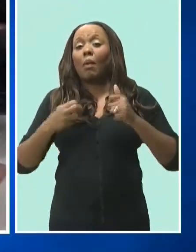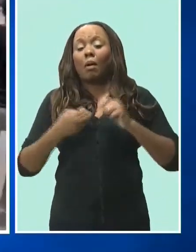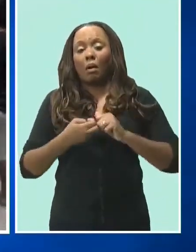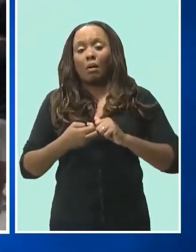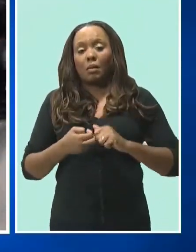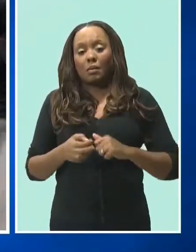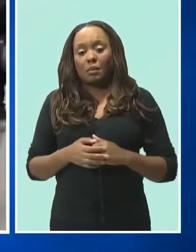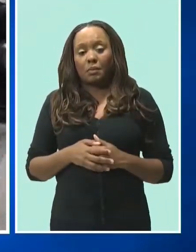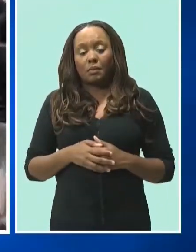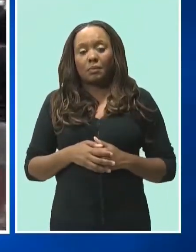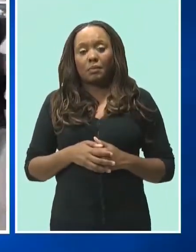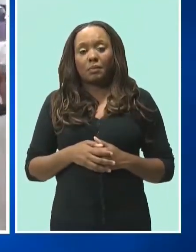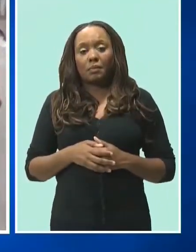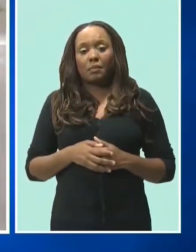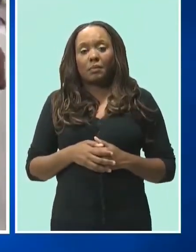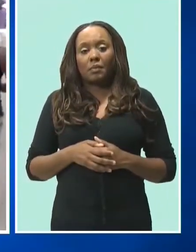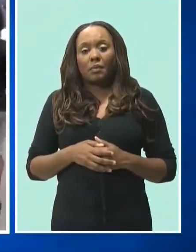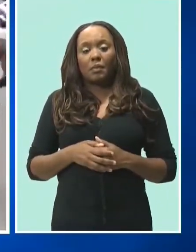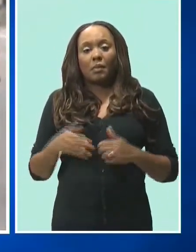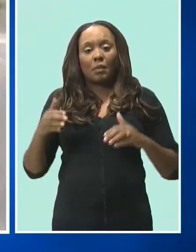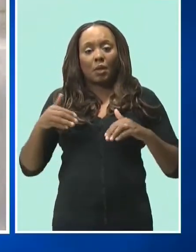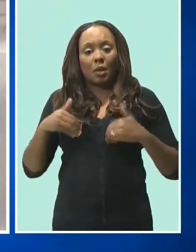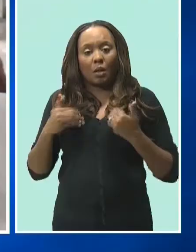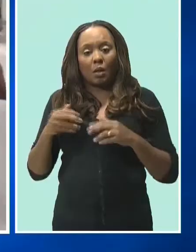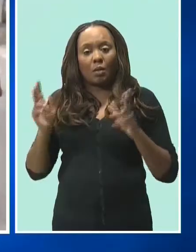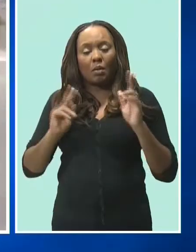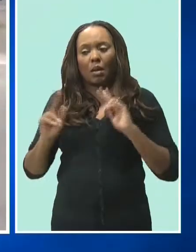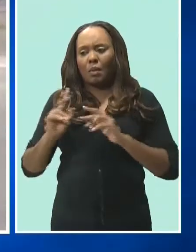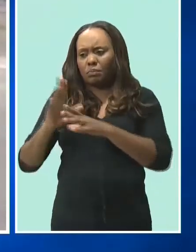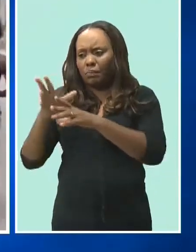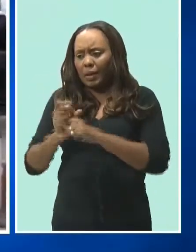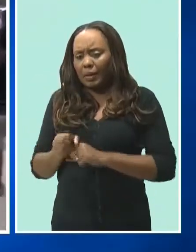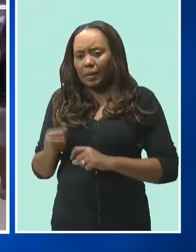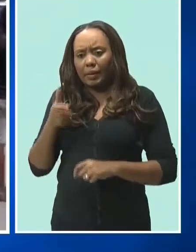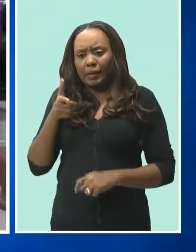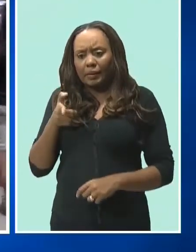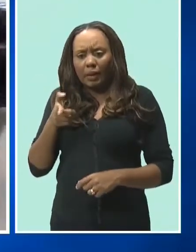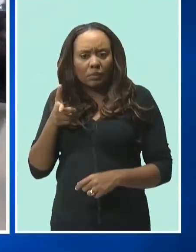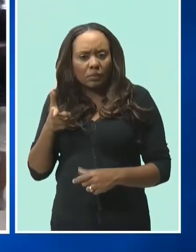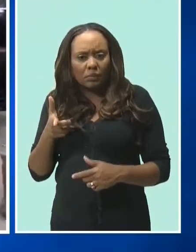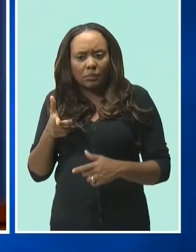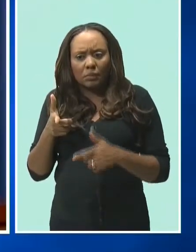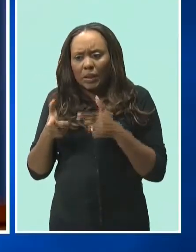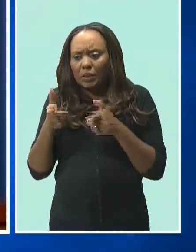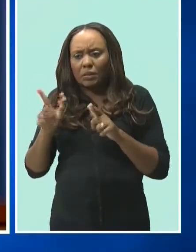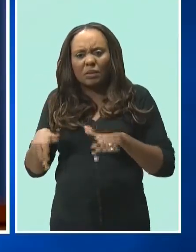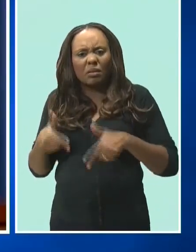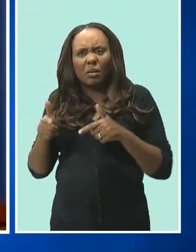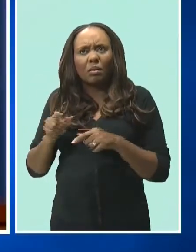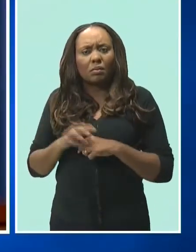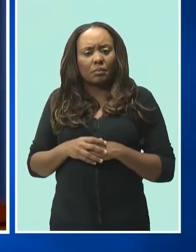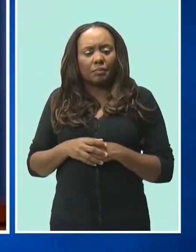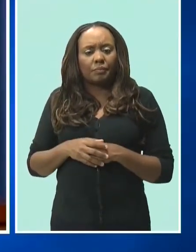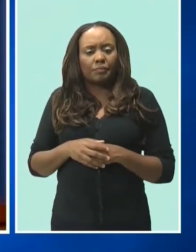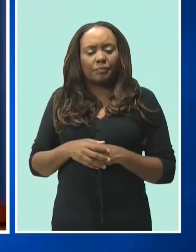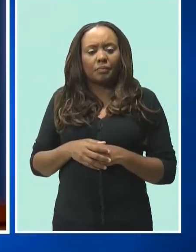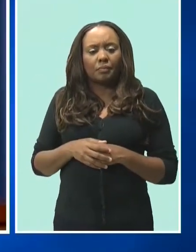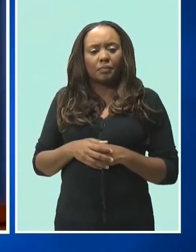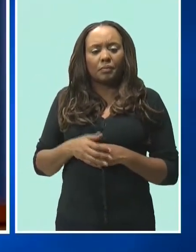be addressed, that of our young people obtaining firearms for various reasons. I'm